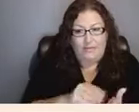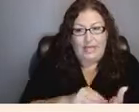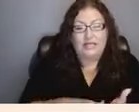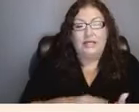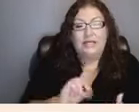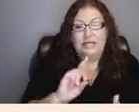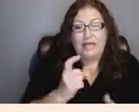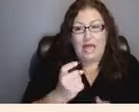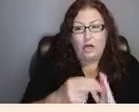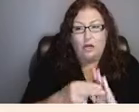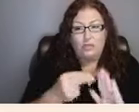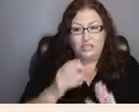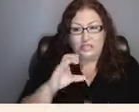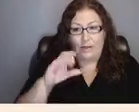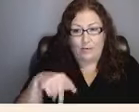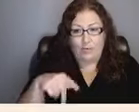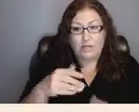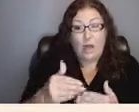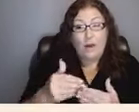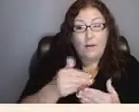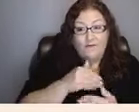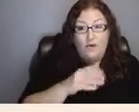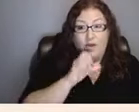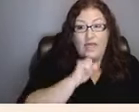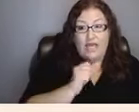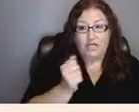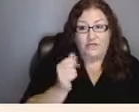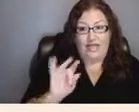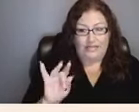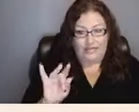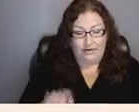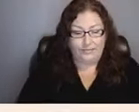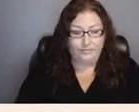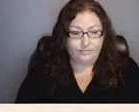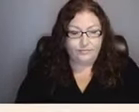cerebral palsy before the age of 18.